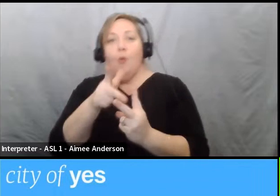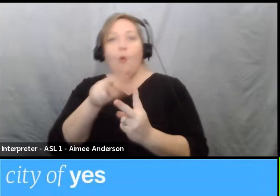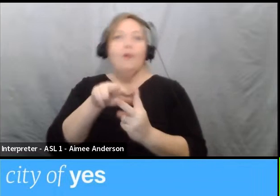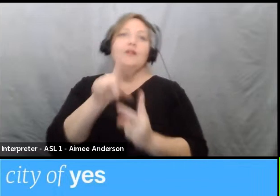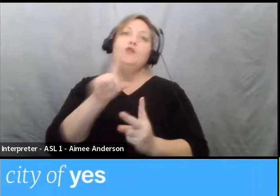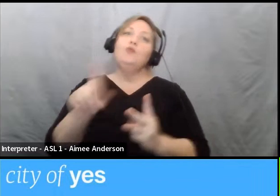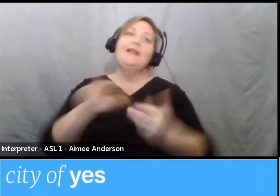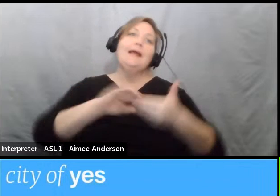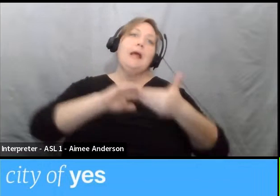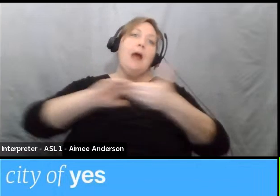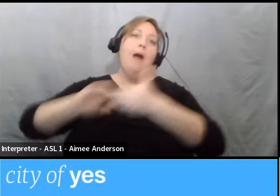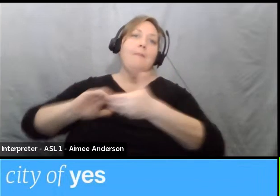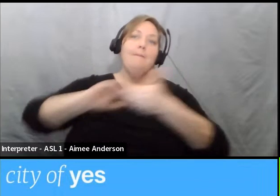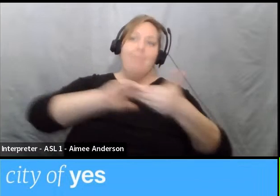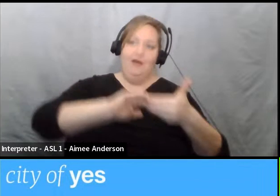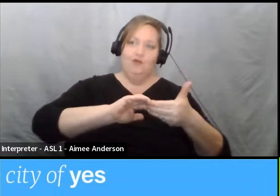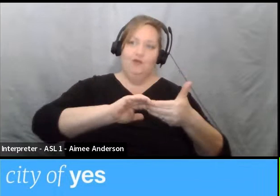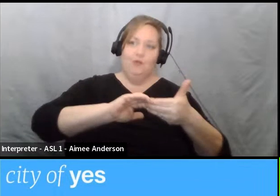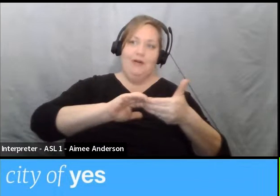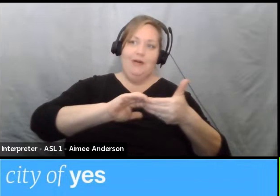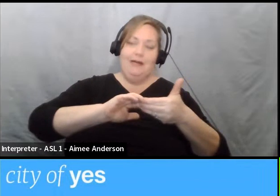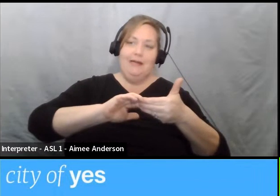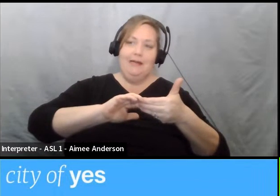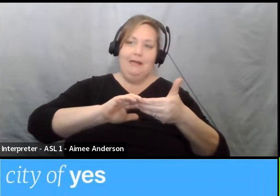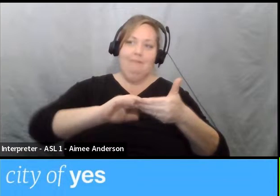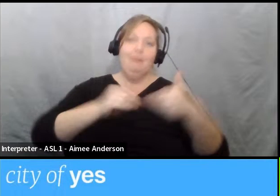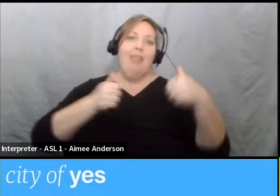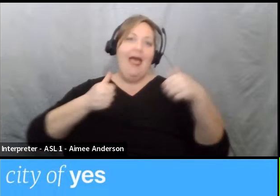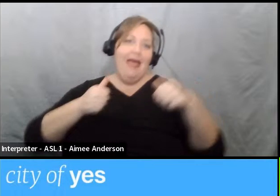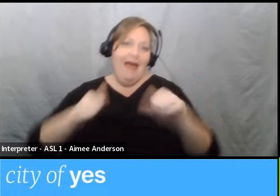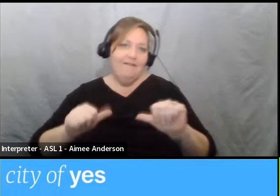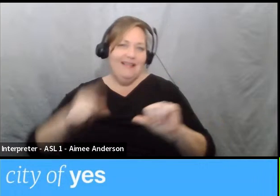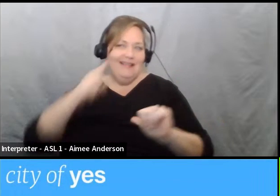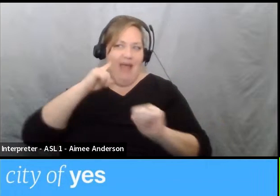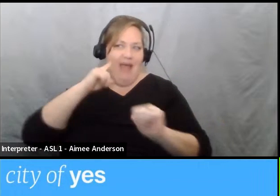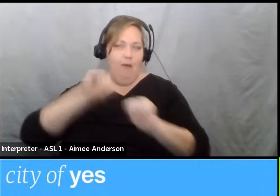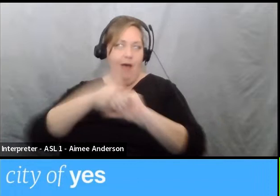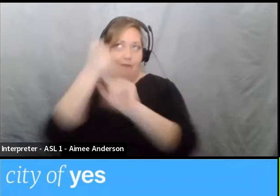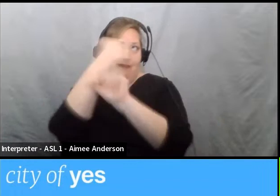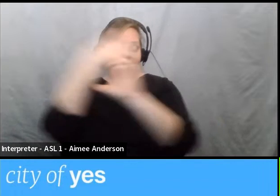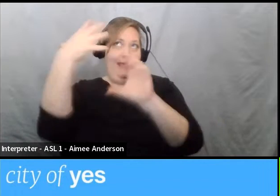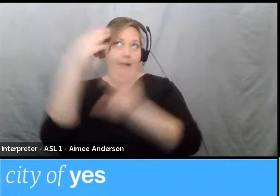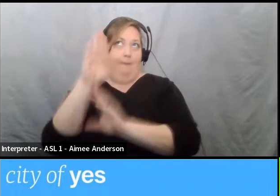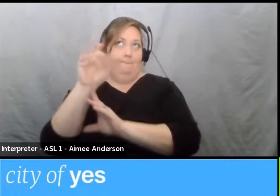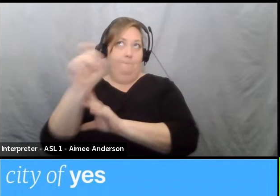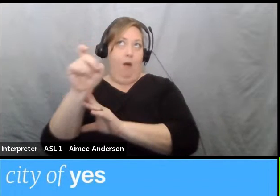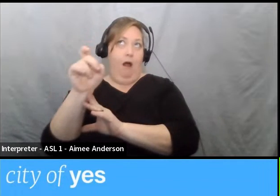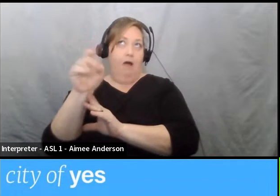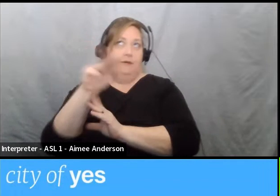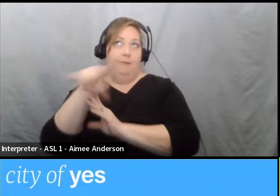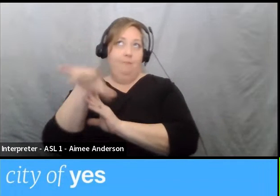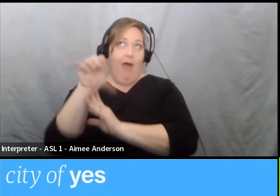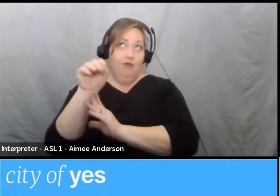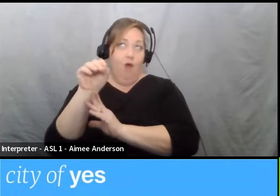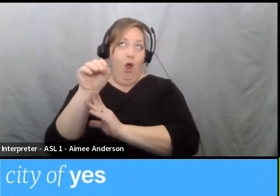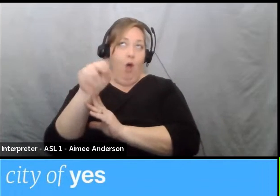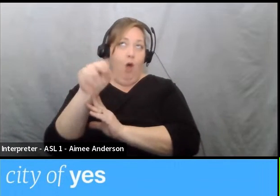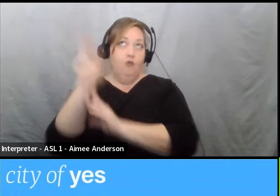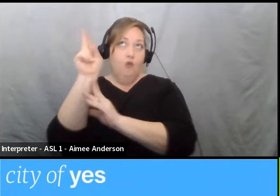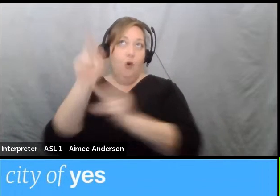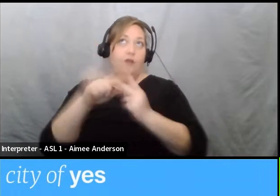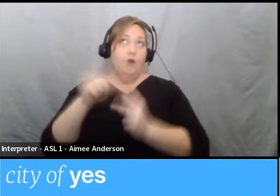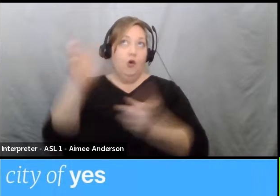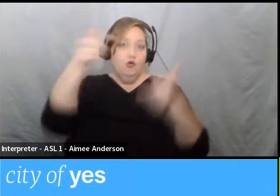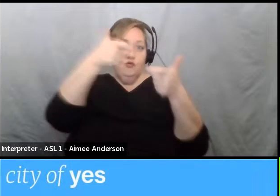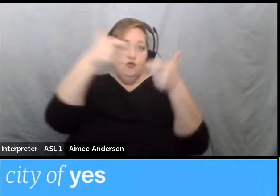complementary efforts. And, that's kind of how I think of Bronx Metro North, or, AIM Up in Crown Heights right now, neighborhood